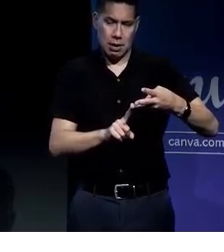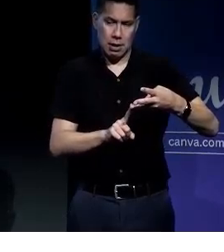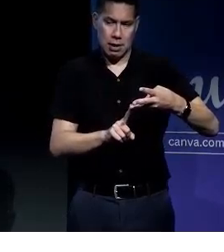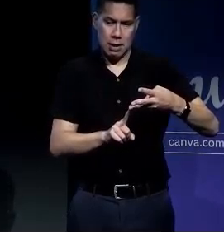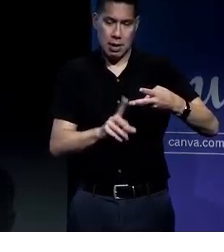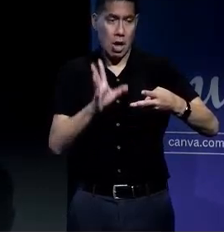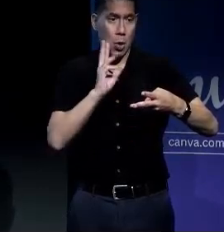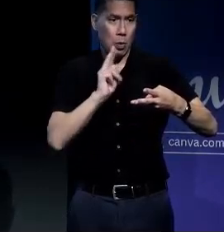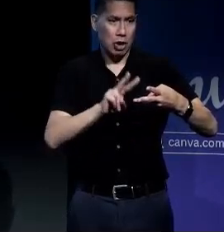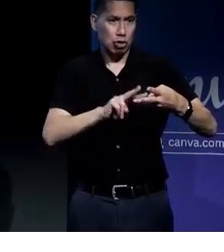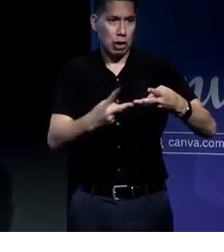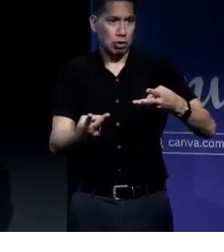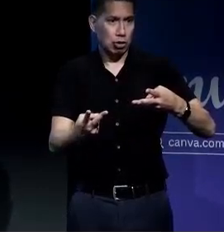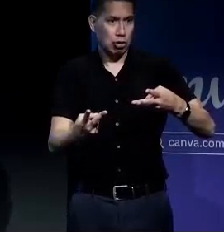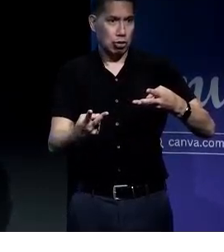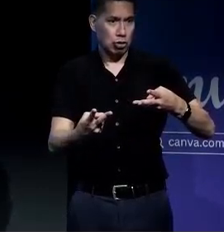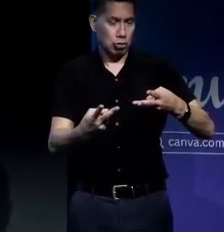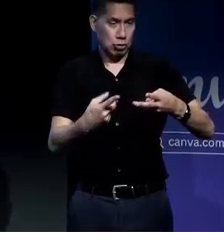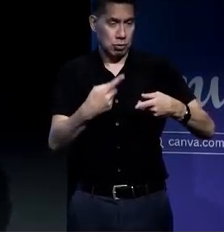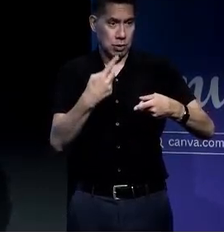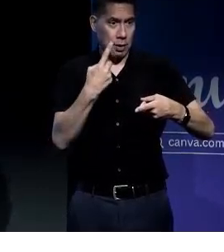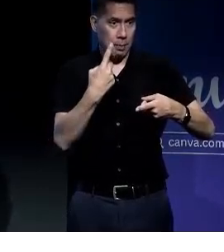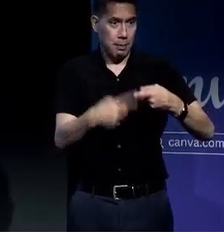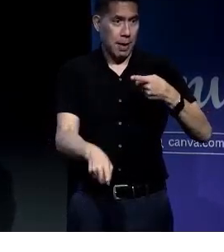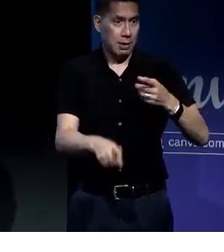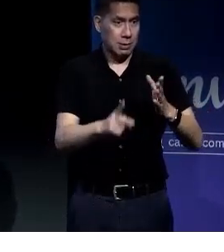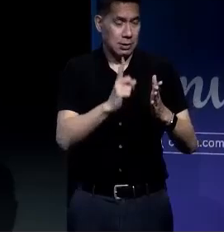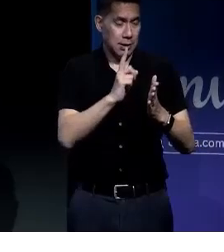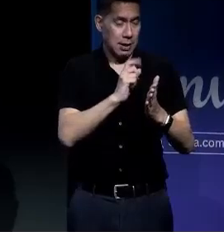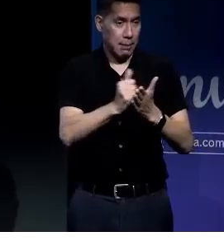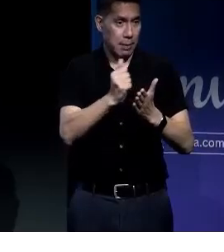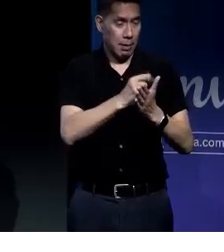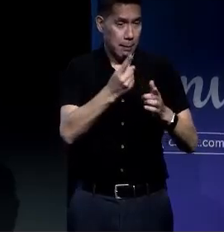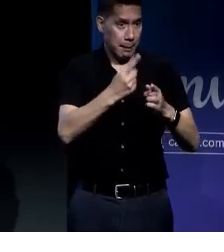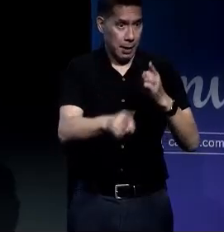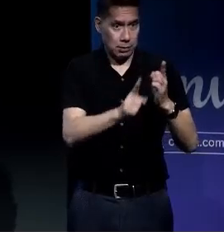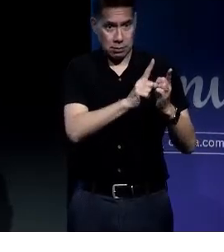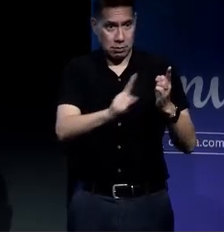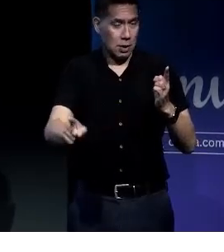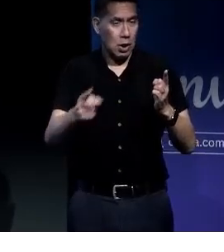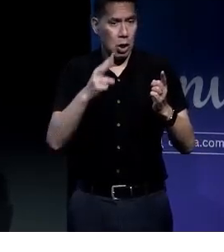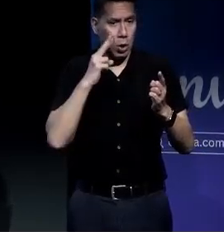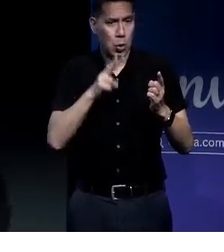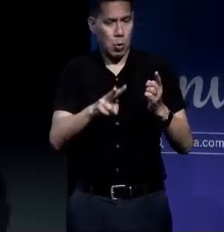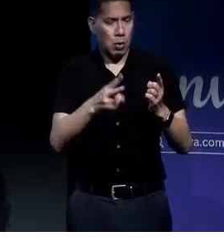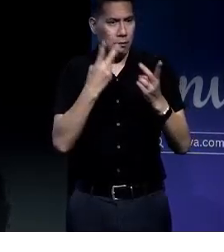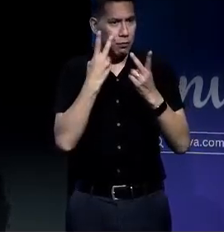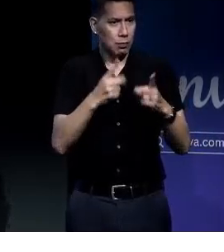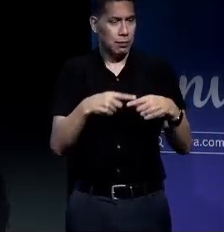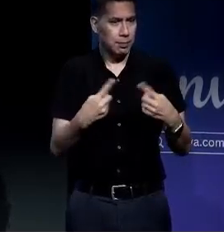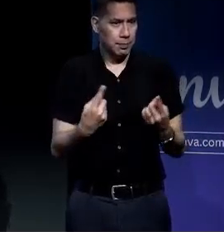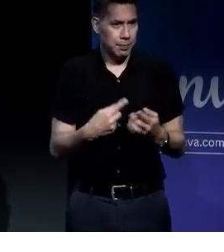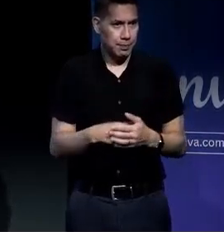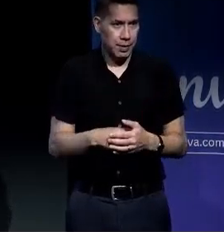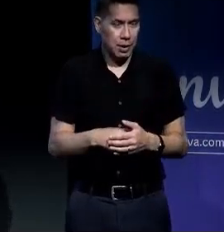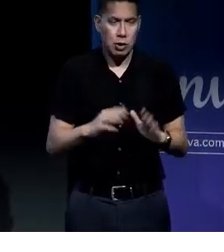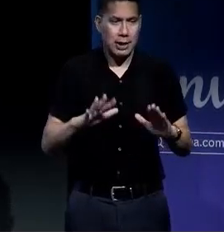When I changed it to pass numerically, it actually changed the visual look of the colour, so I didn't do that.